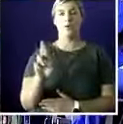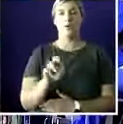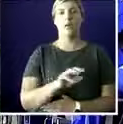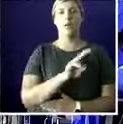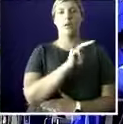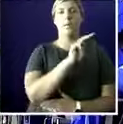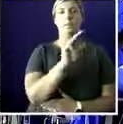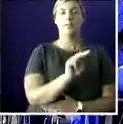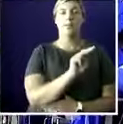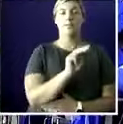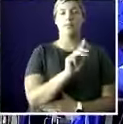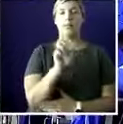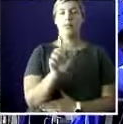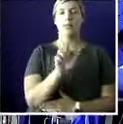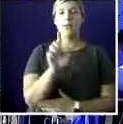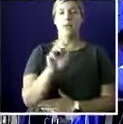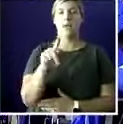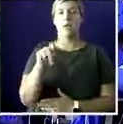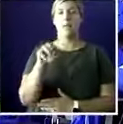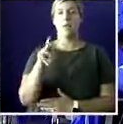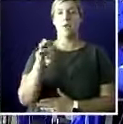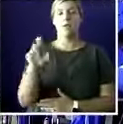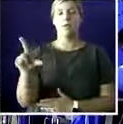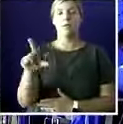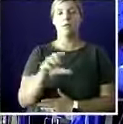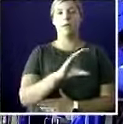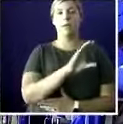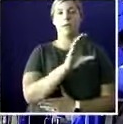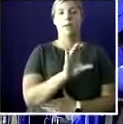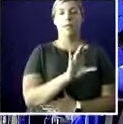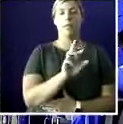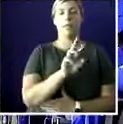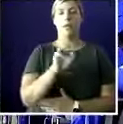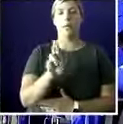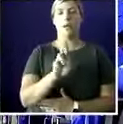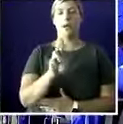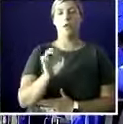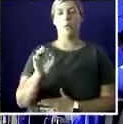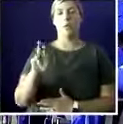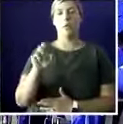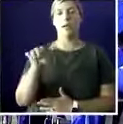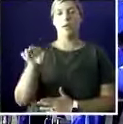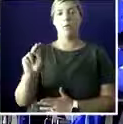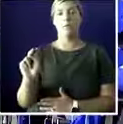Mackenzie Lee Powell. Kayla Brian Brown.